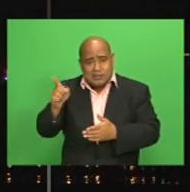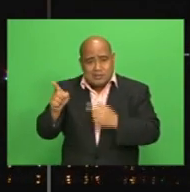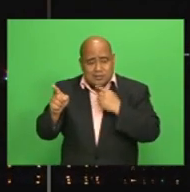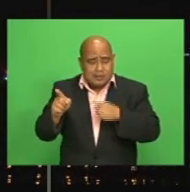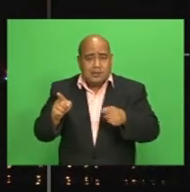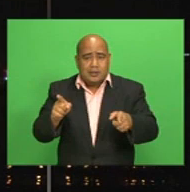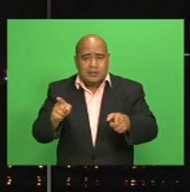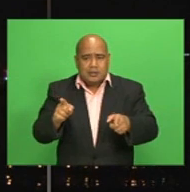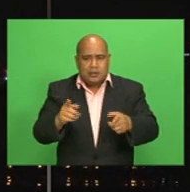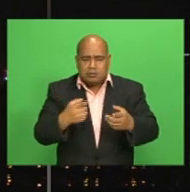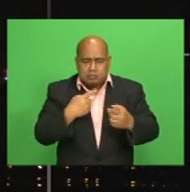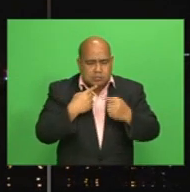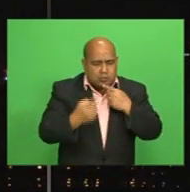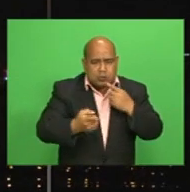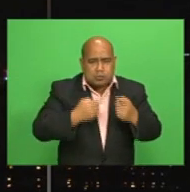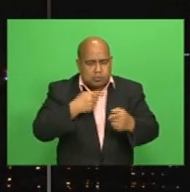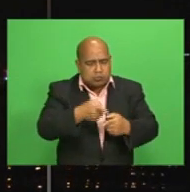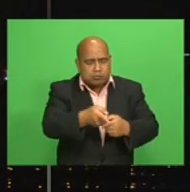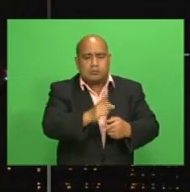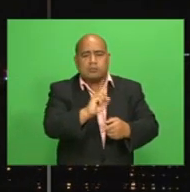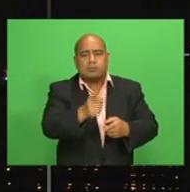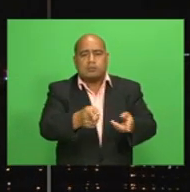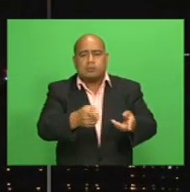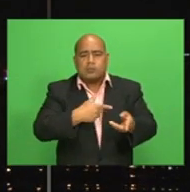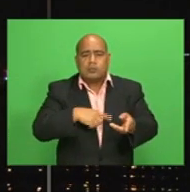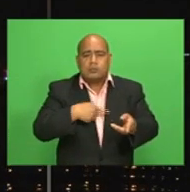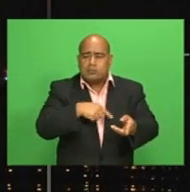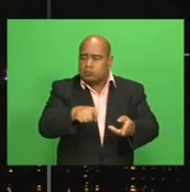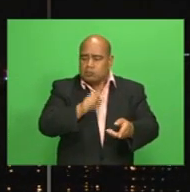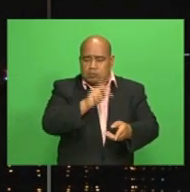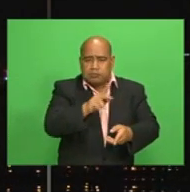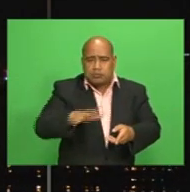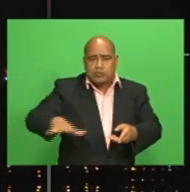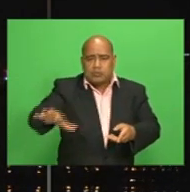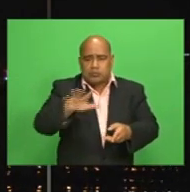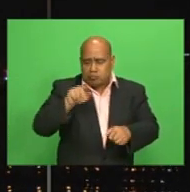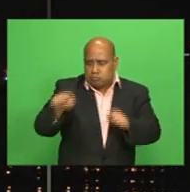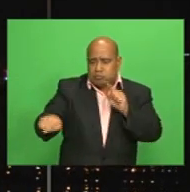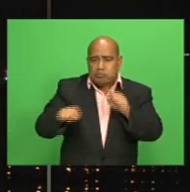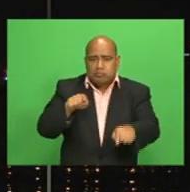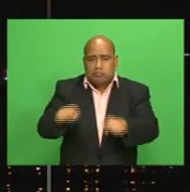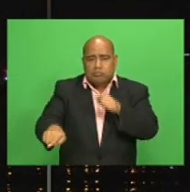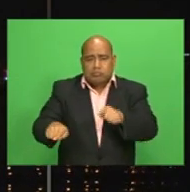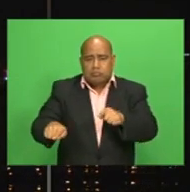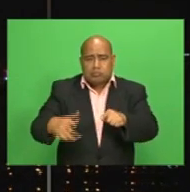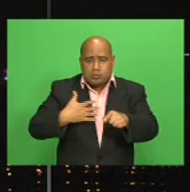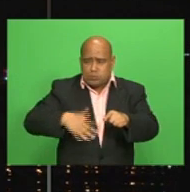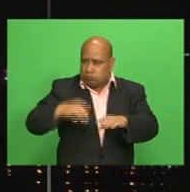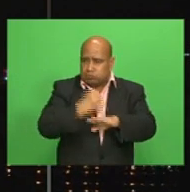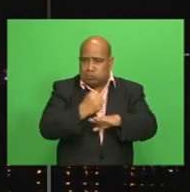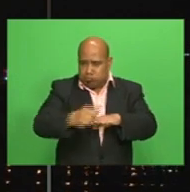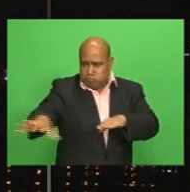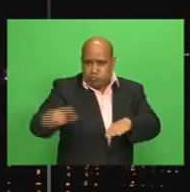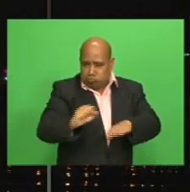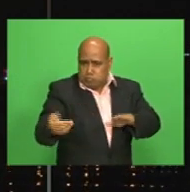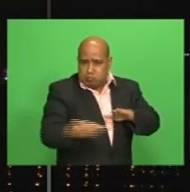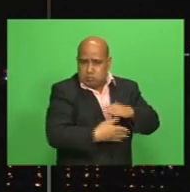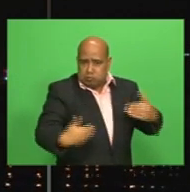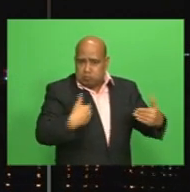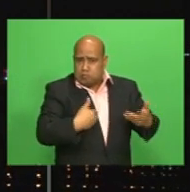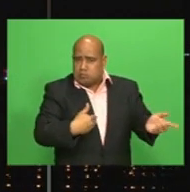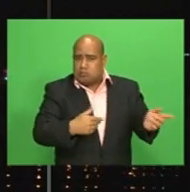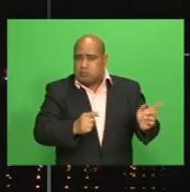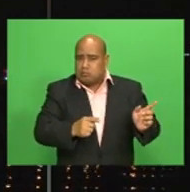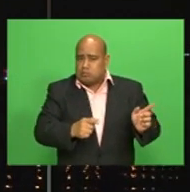following accusations made by certain Pacific countries and individuals that Fiji was too involved in the suspension of Vice-Chancellor